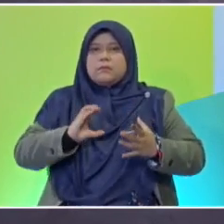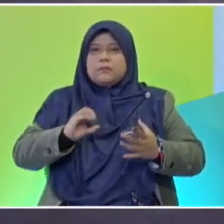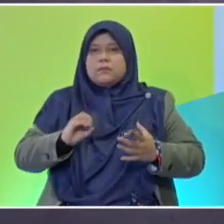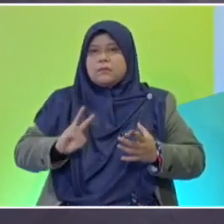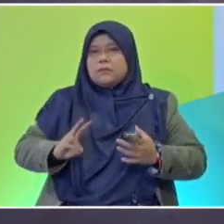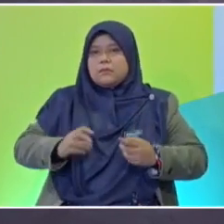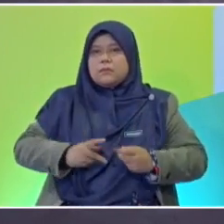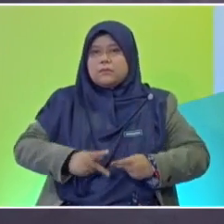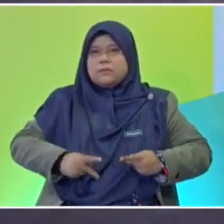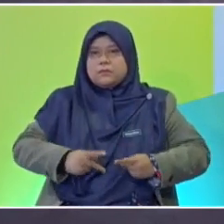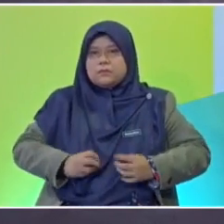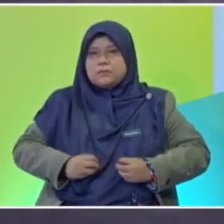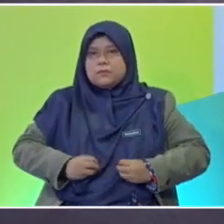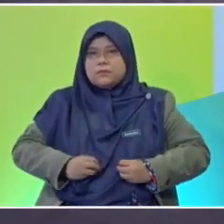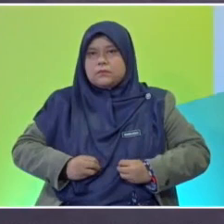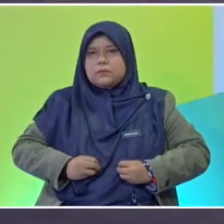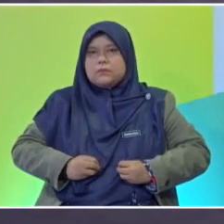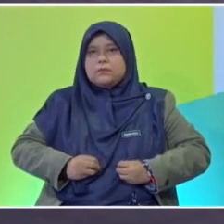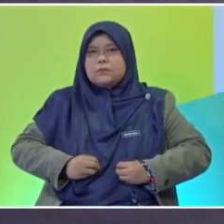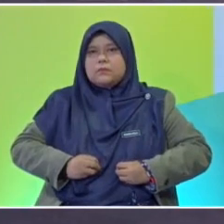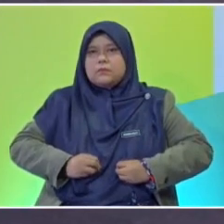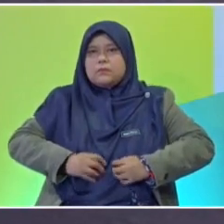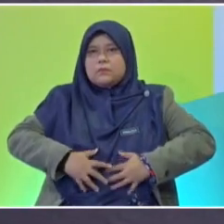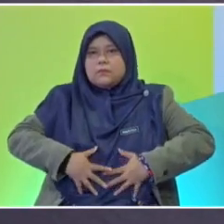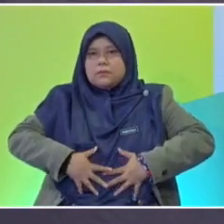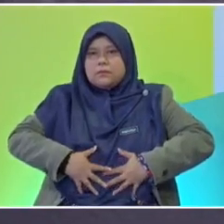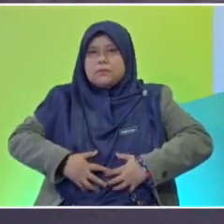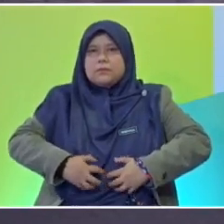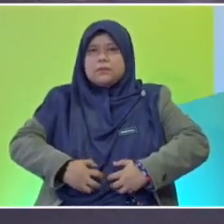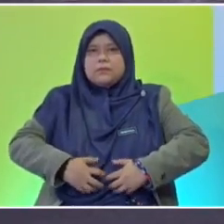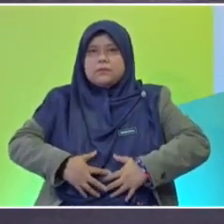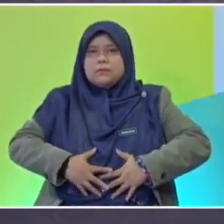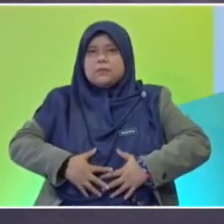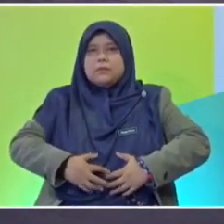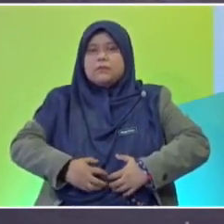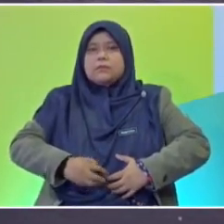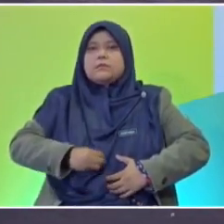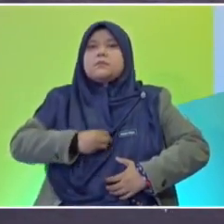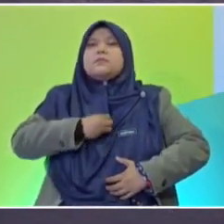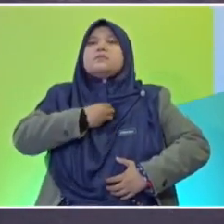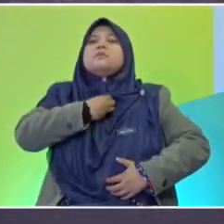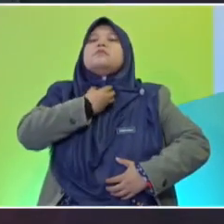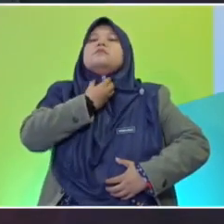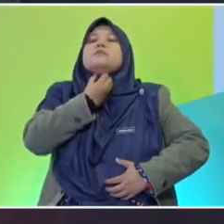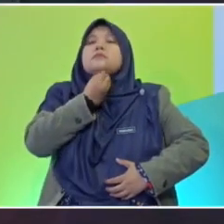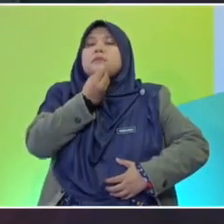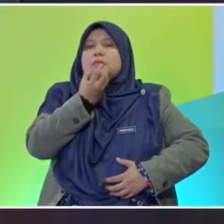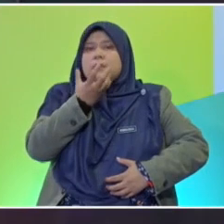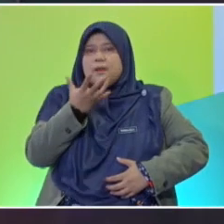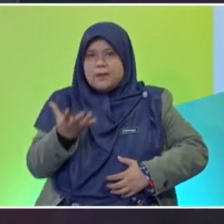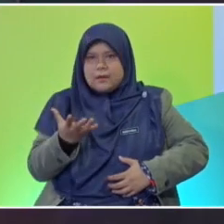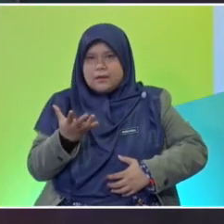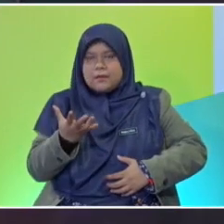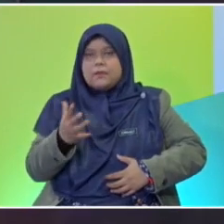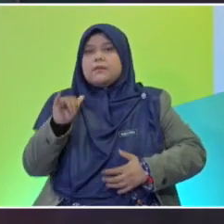be Exhale. will be exhaled through the trachea and nose. So all that happens